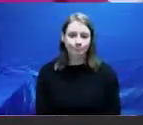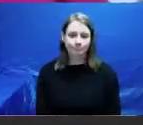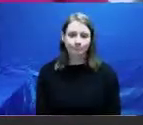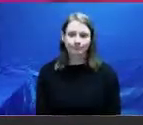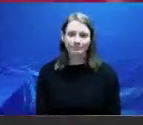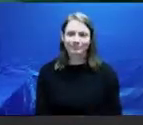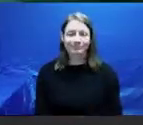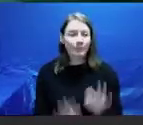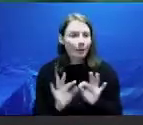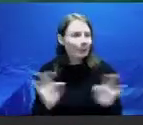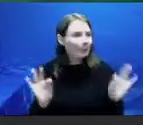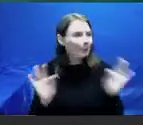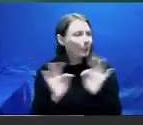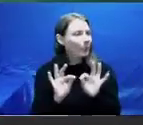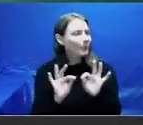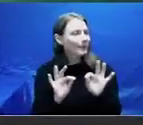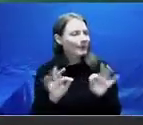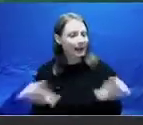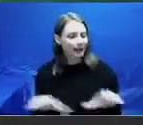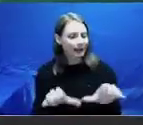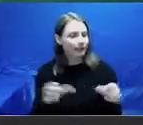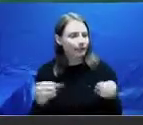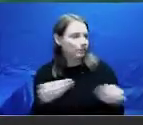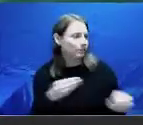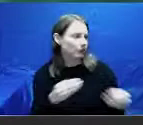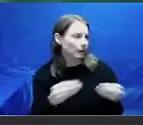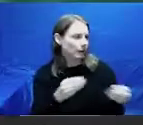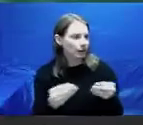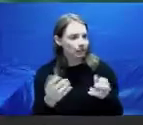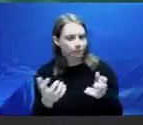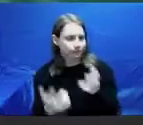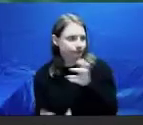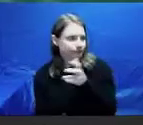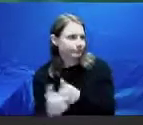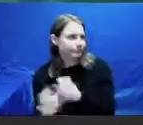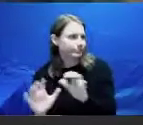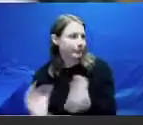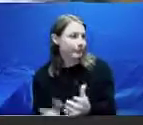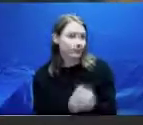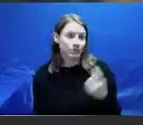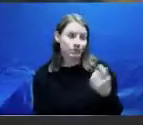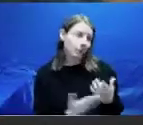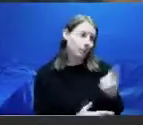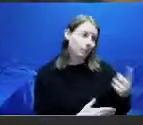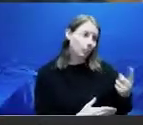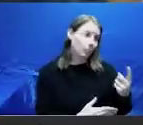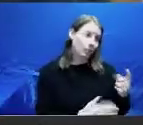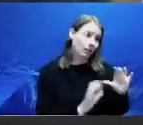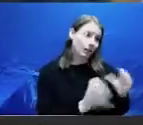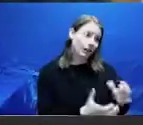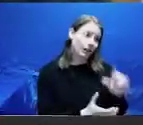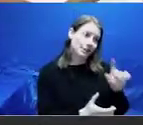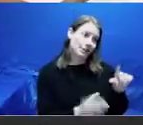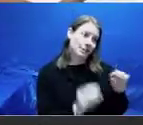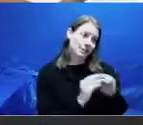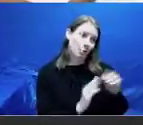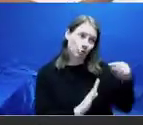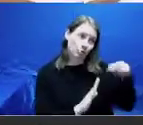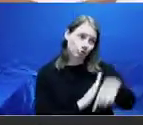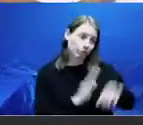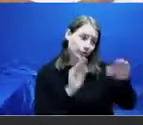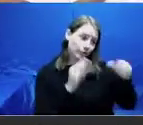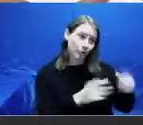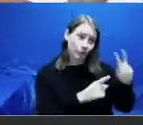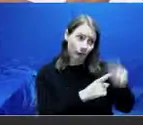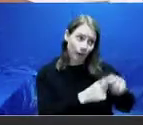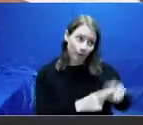class. While one class may need help with vocabulary, one class may need help with reading strategies, another